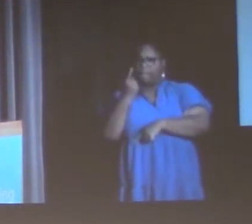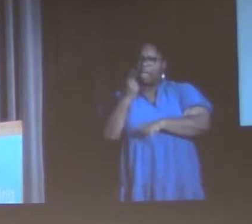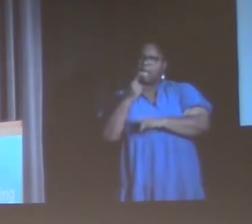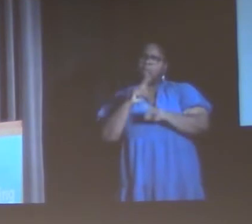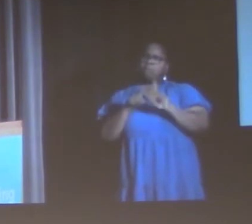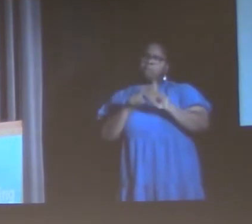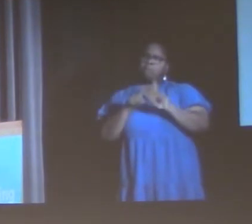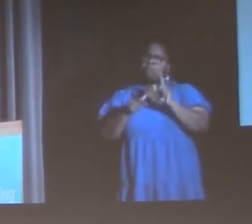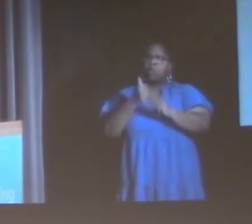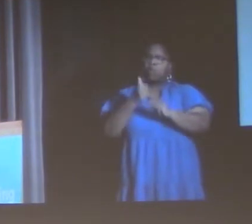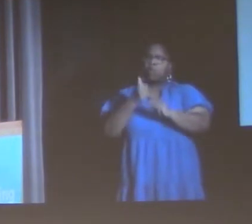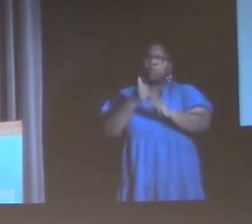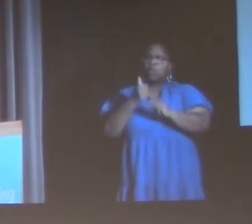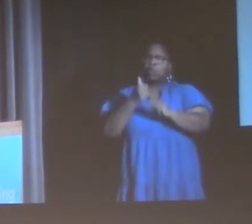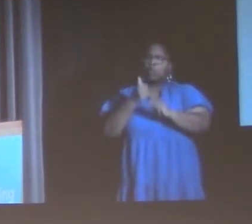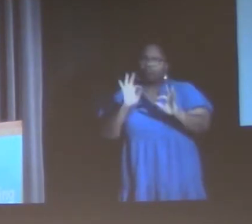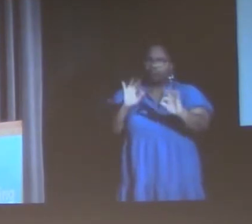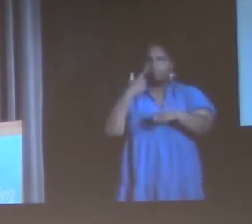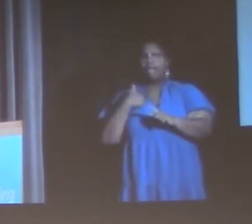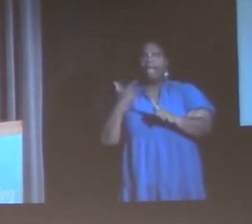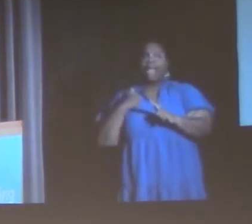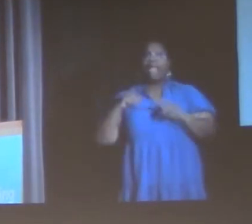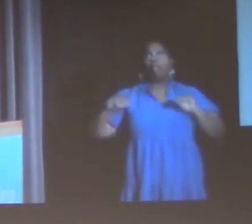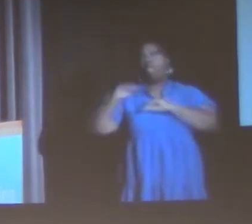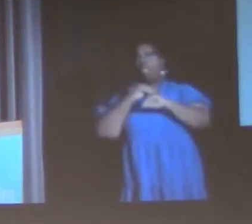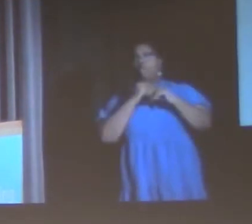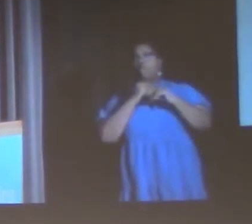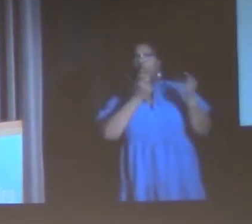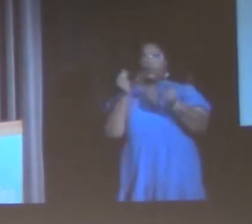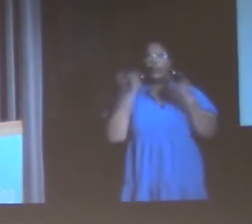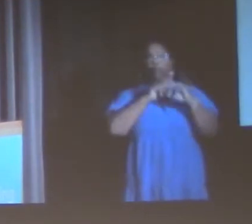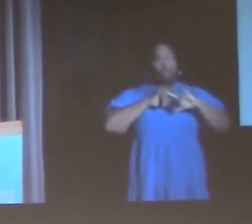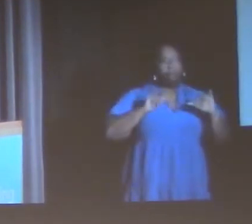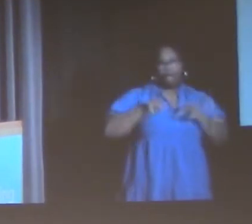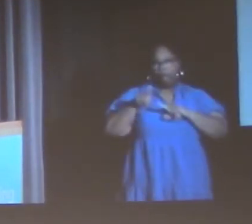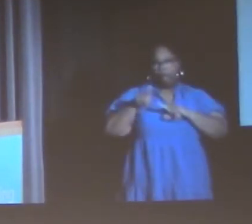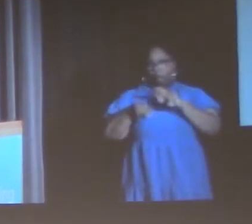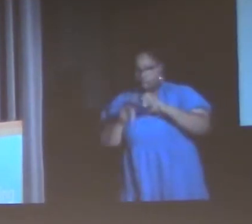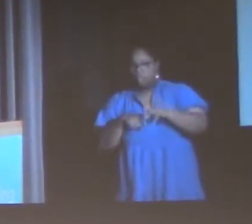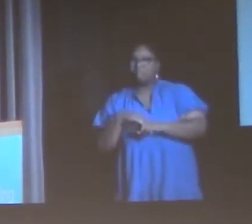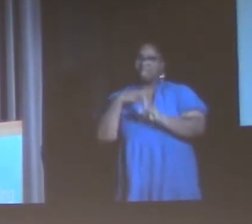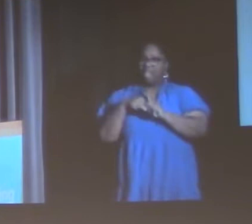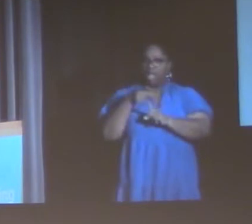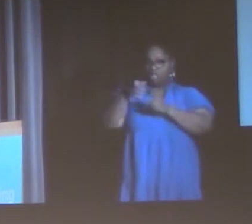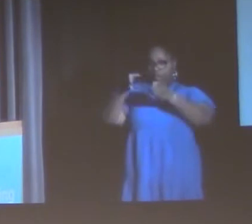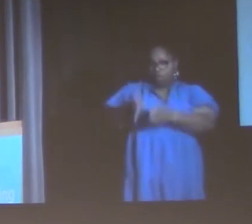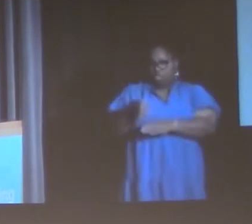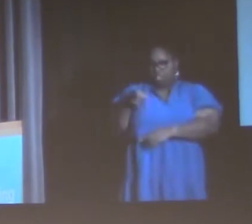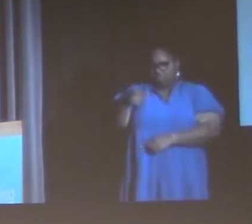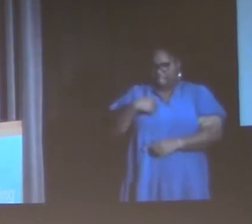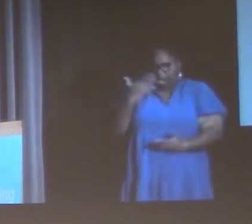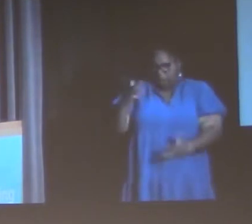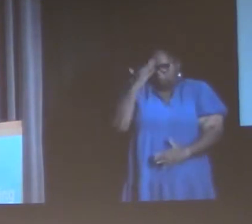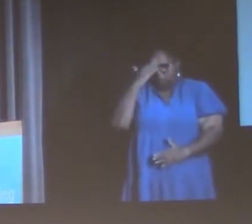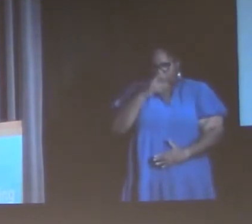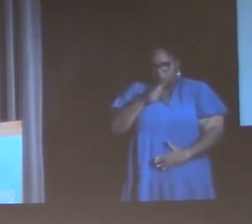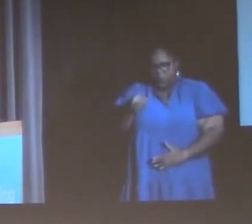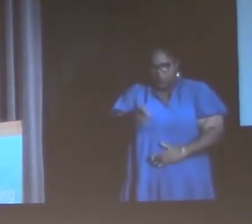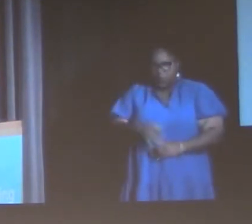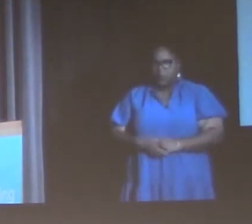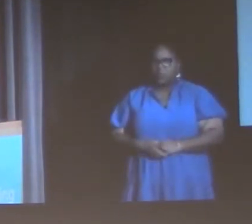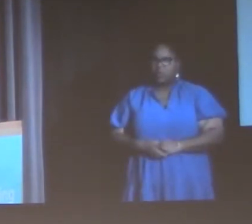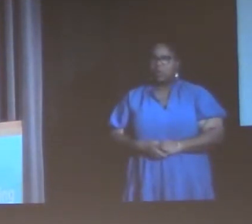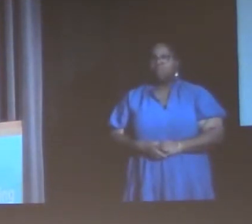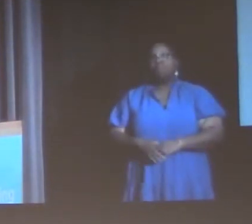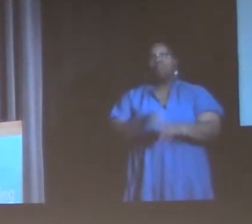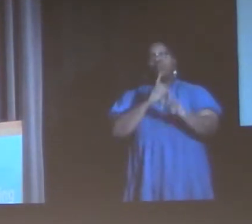around. And with that, and him being somebody I know, I think you have to create your own